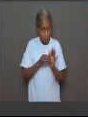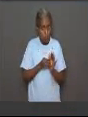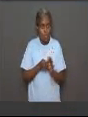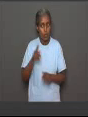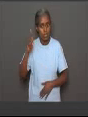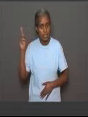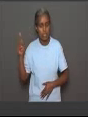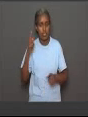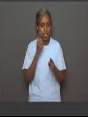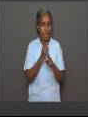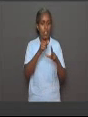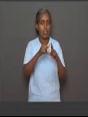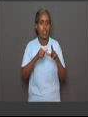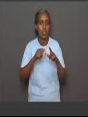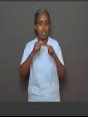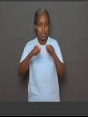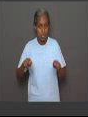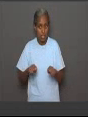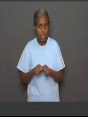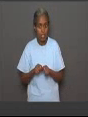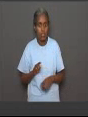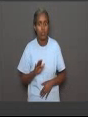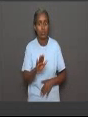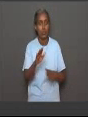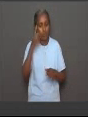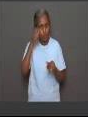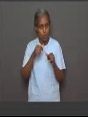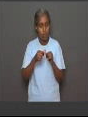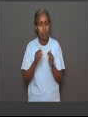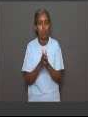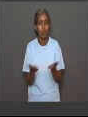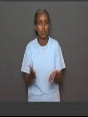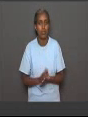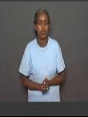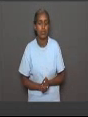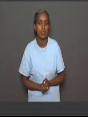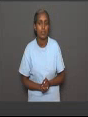Please copy down this right-angled triangle in your notebook.